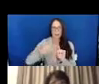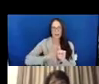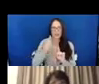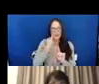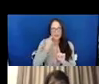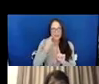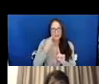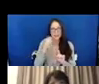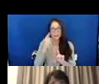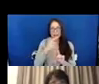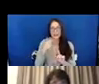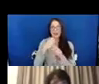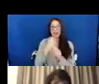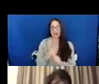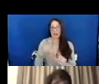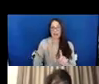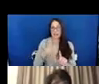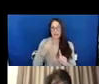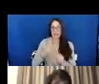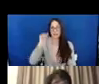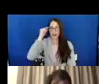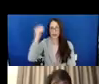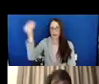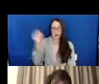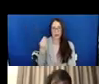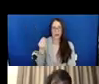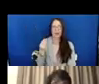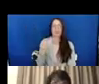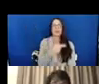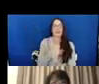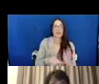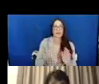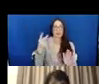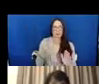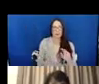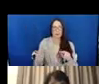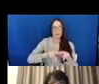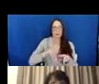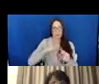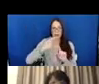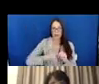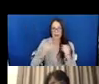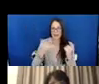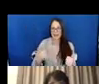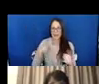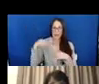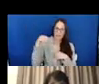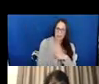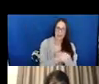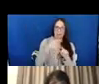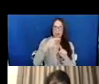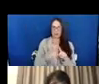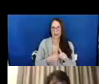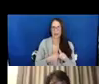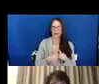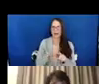because I got the stimulus from the government. So they tripled my rent and ugh. So now I'm paying my rent as